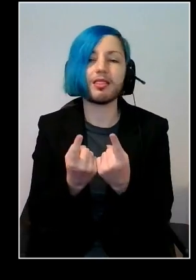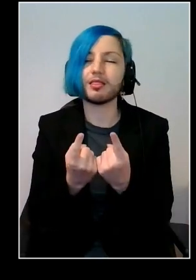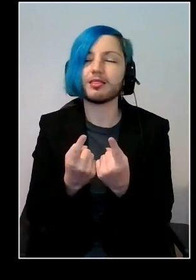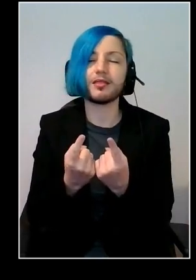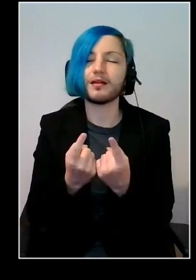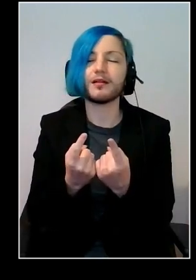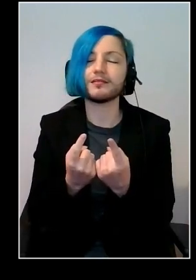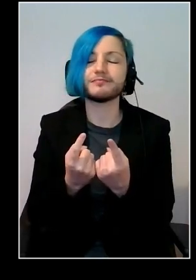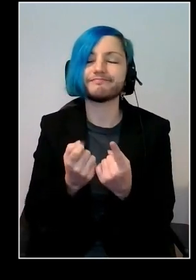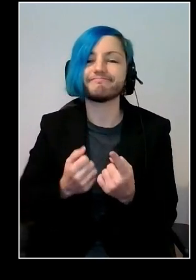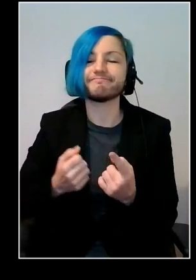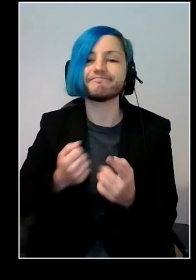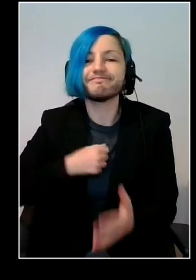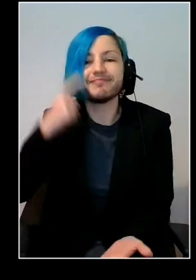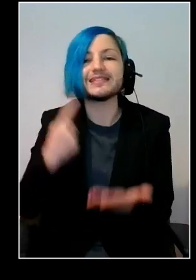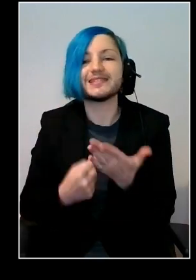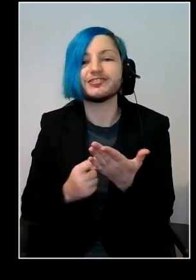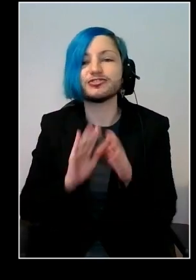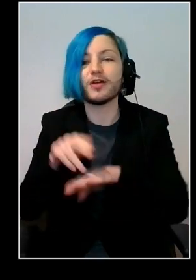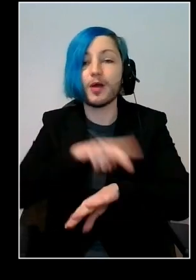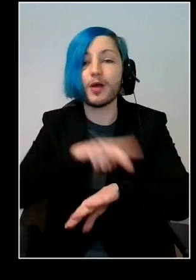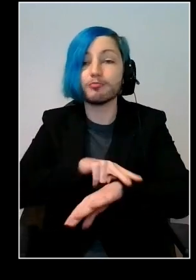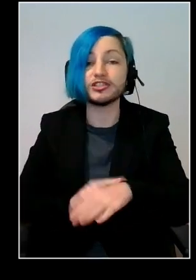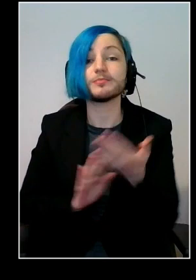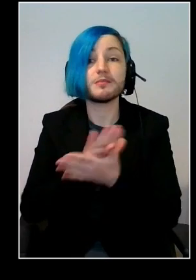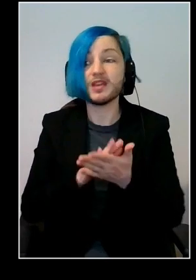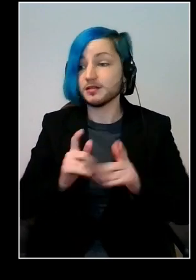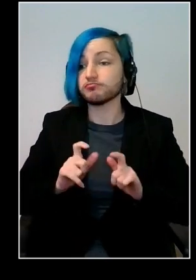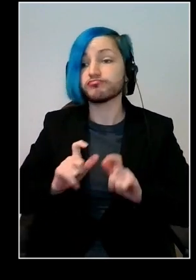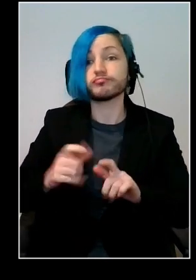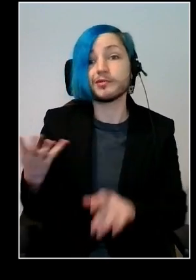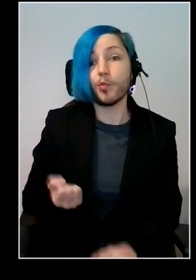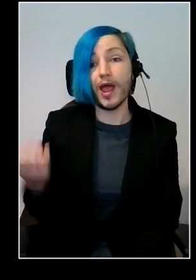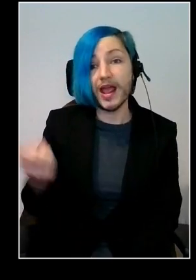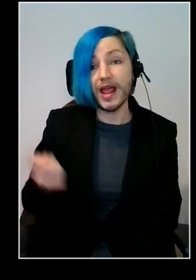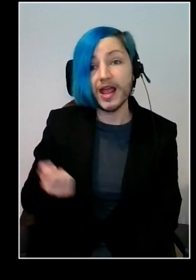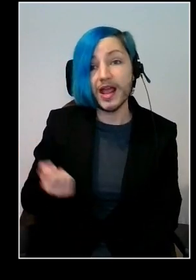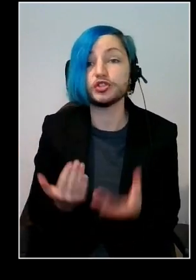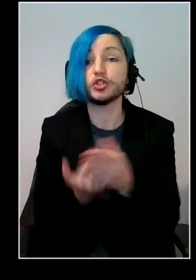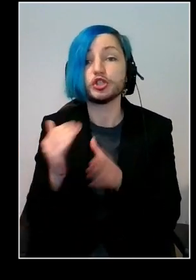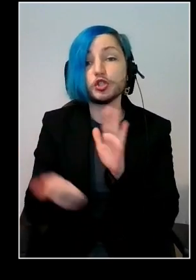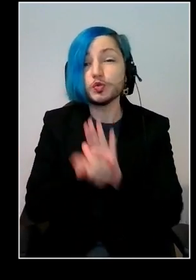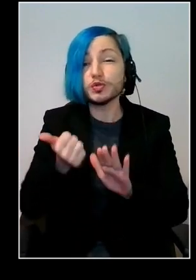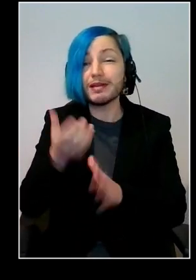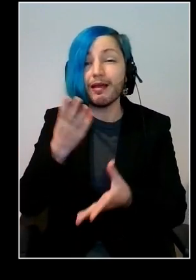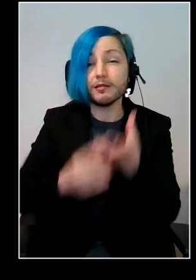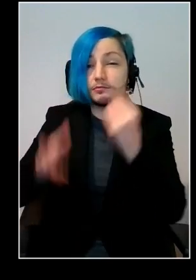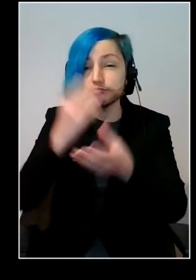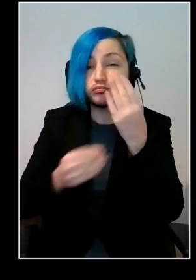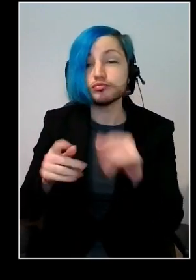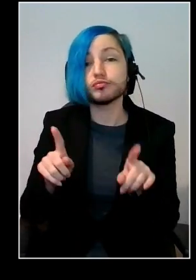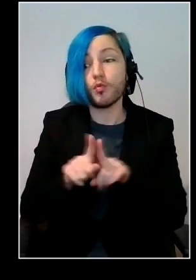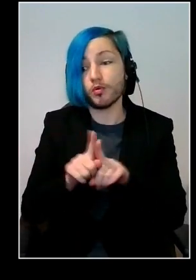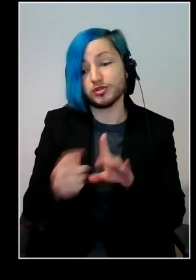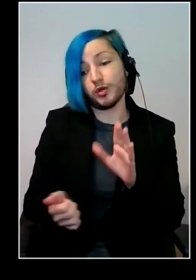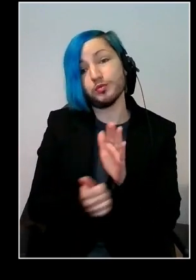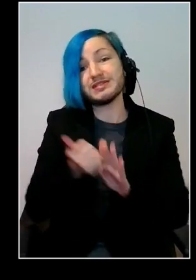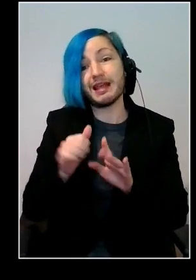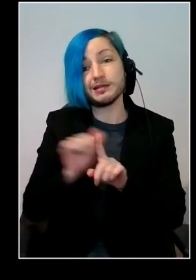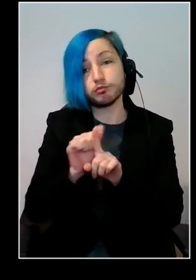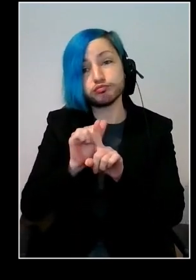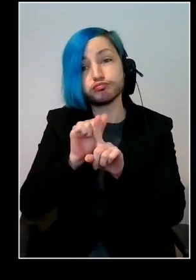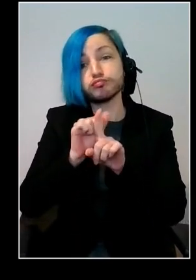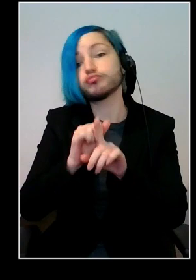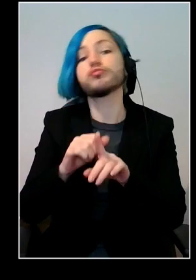tell you that an apprenticeship allowed me to continue earning money. It gave me new skills, enhanced my existing skills, and gave me real hands-on work